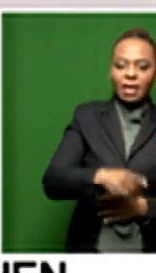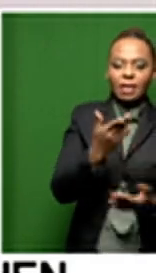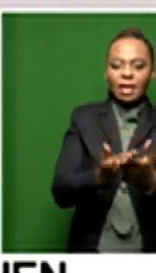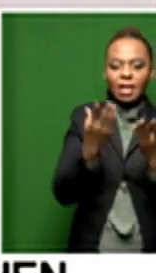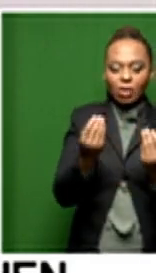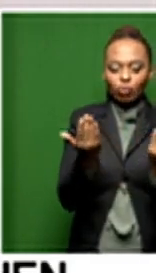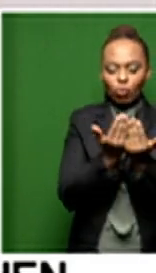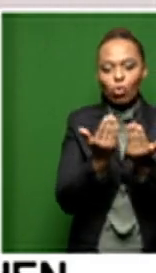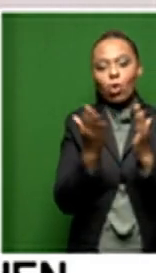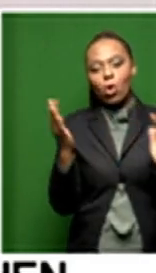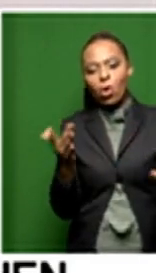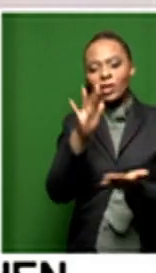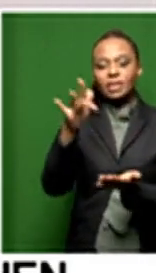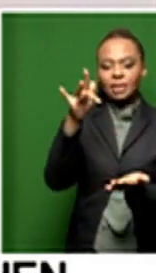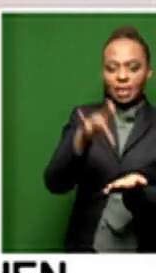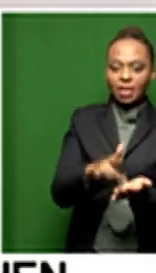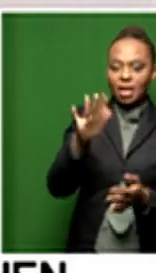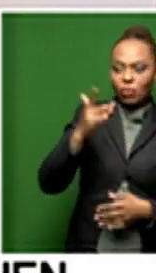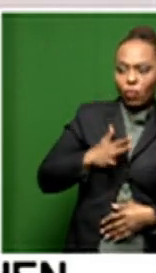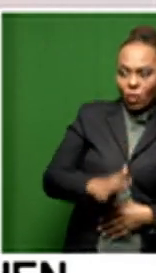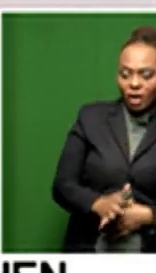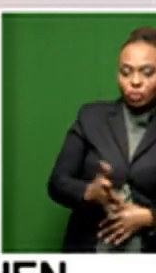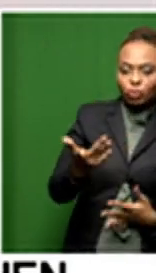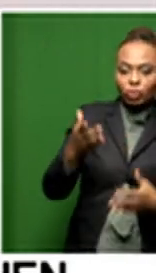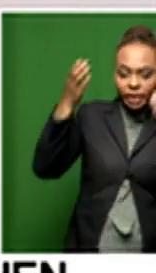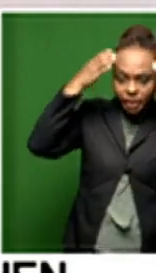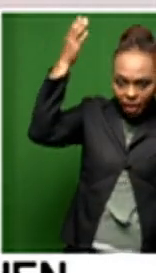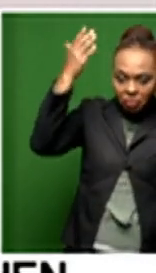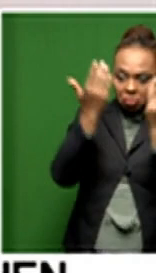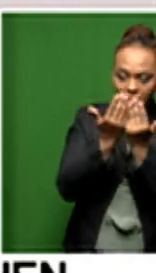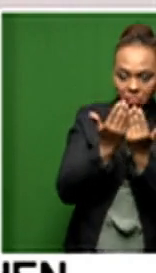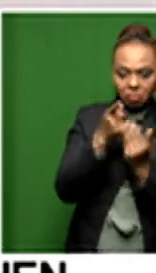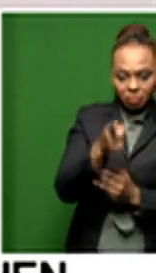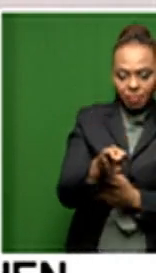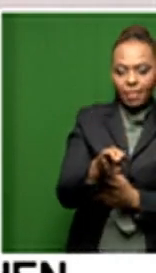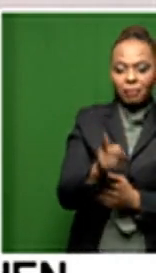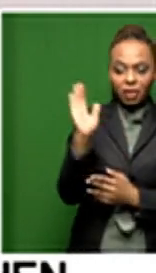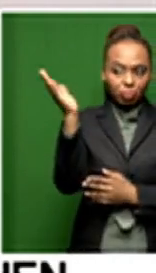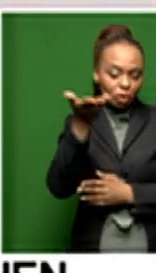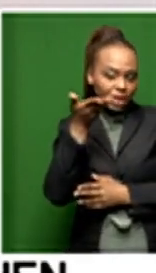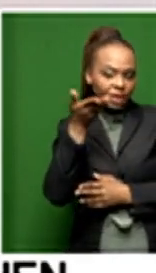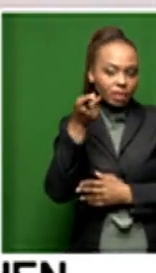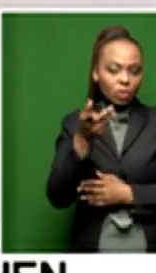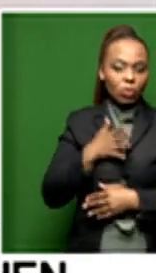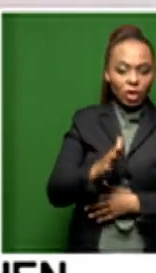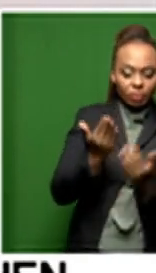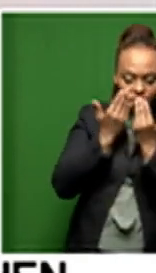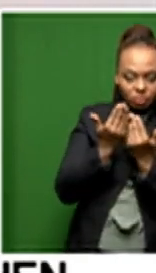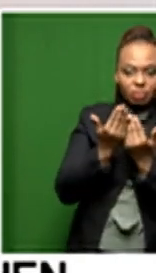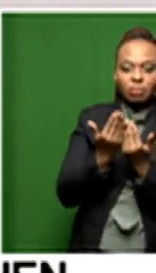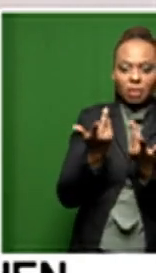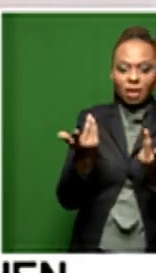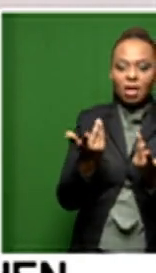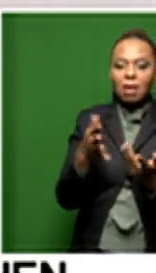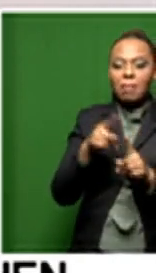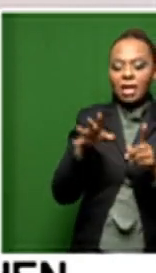I can bring people in that can't really afford the whole course, and they can learn how to cook and